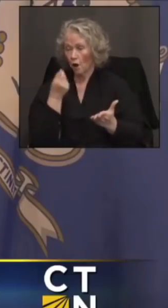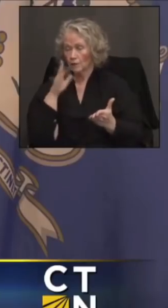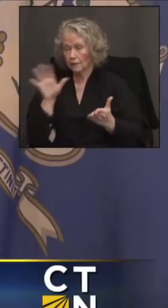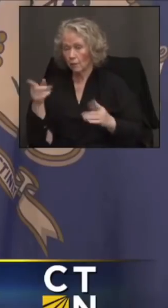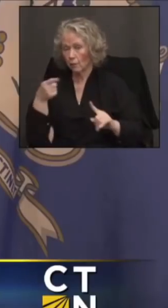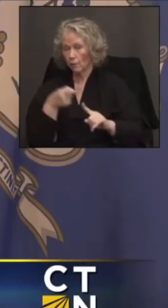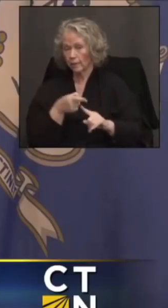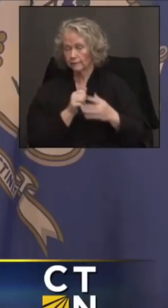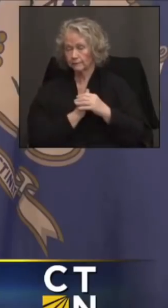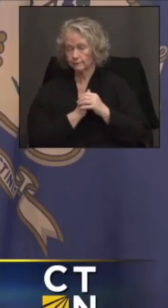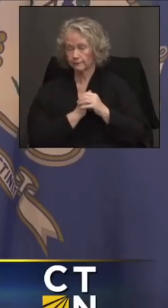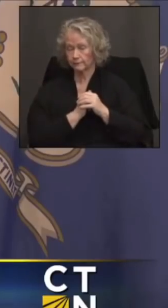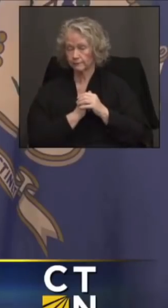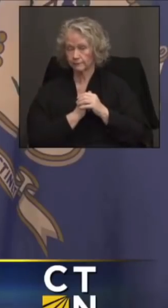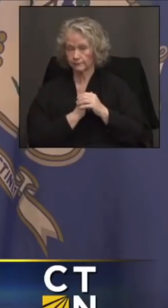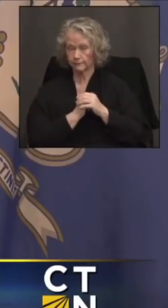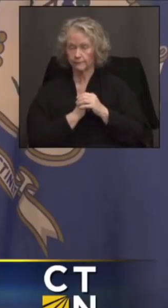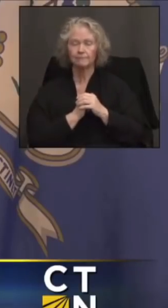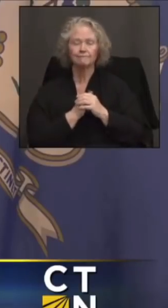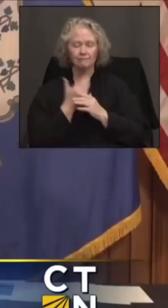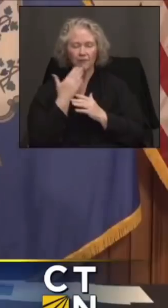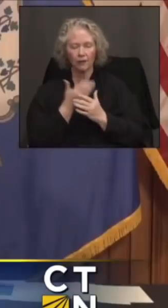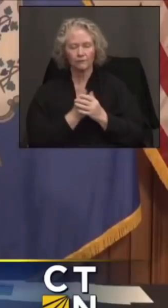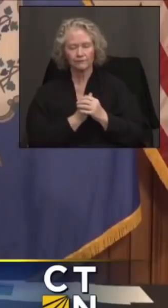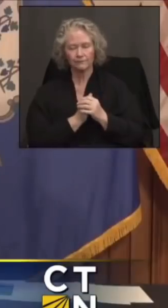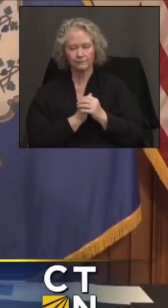from. Thank you.